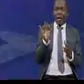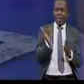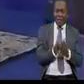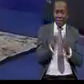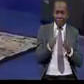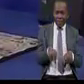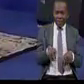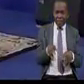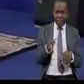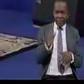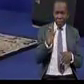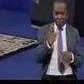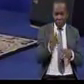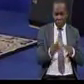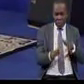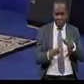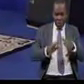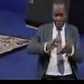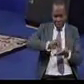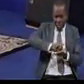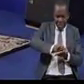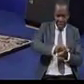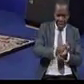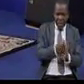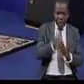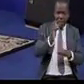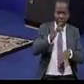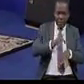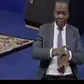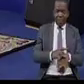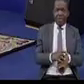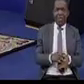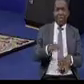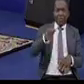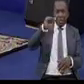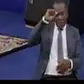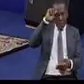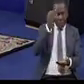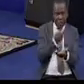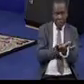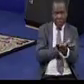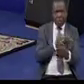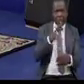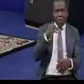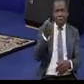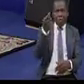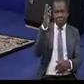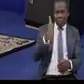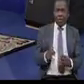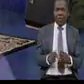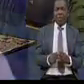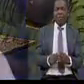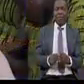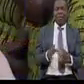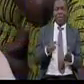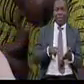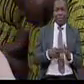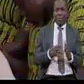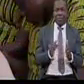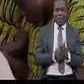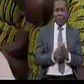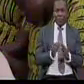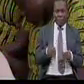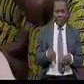Son of God. Had you tread somebody under your foot, he's standing before you. He's pleading,